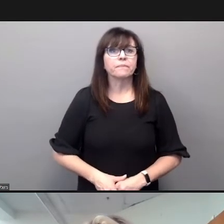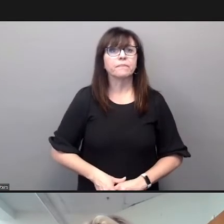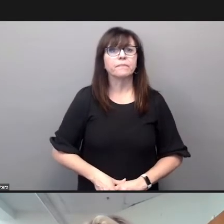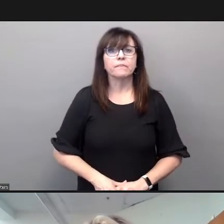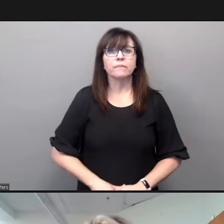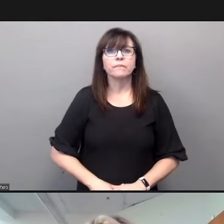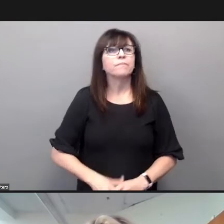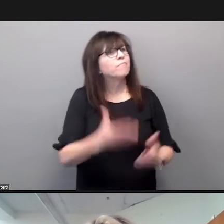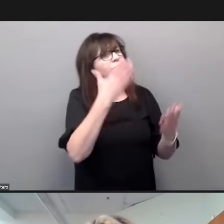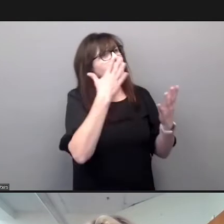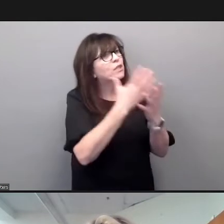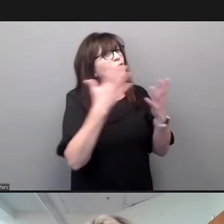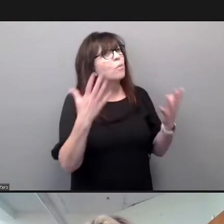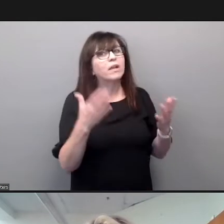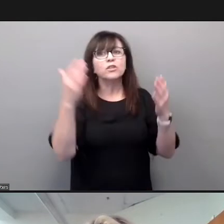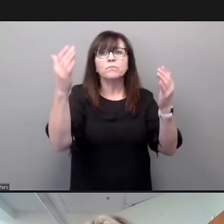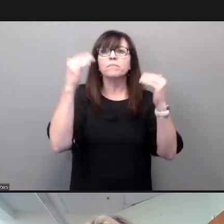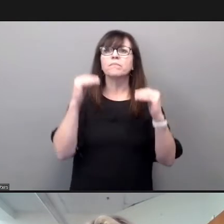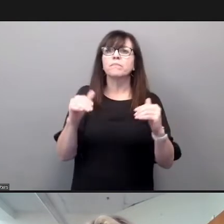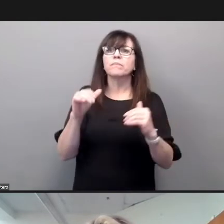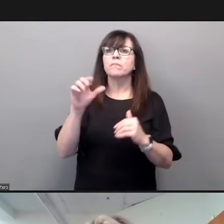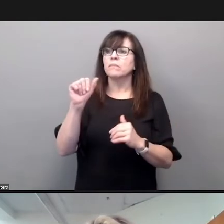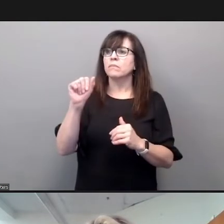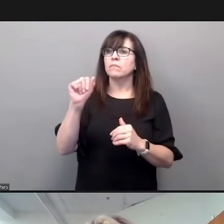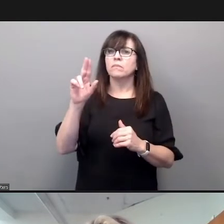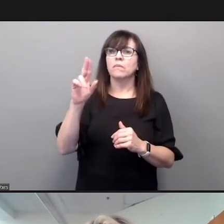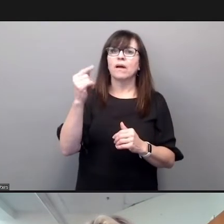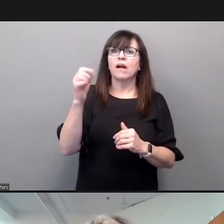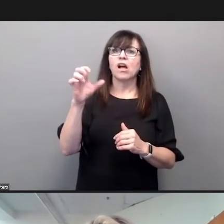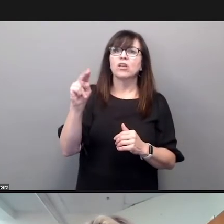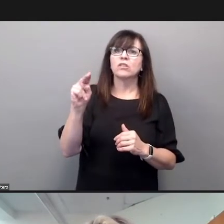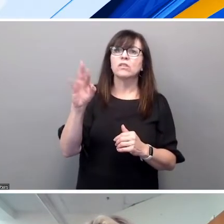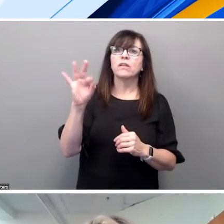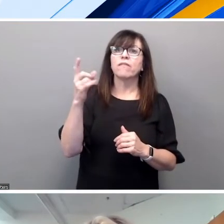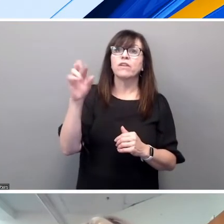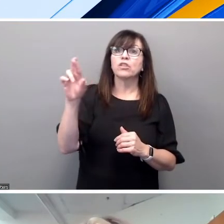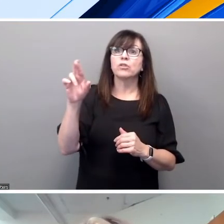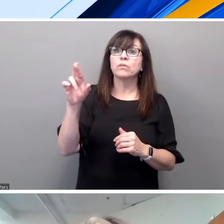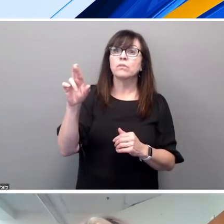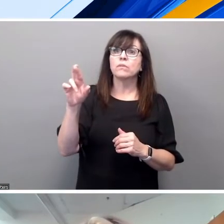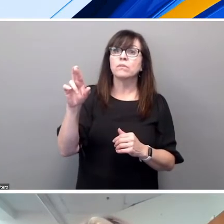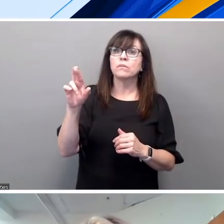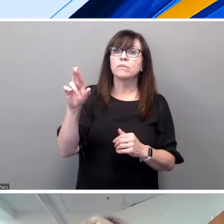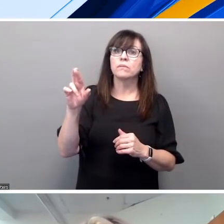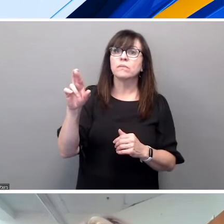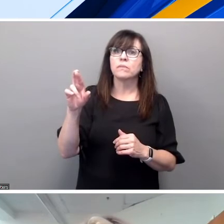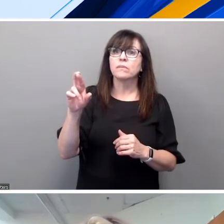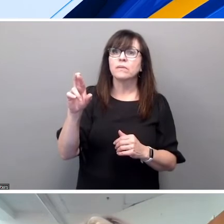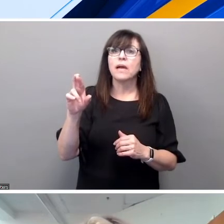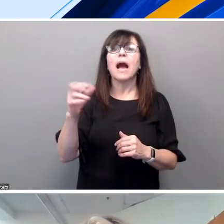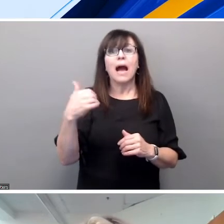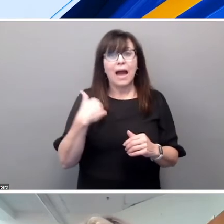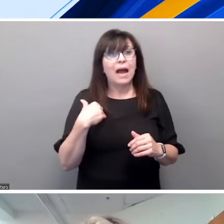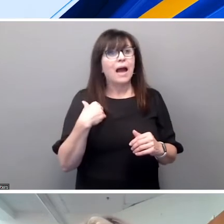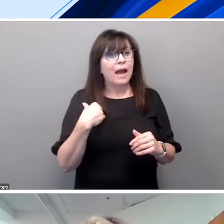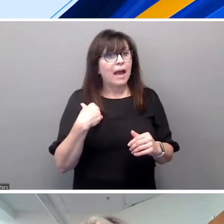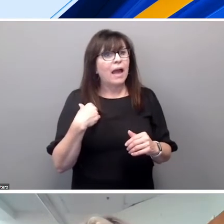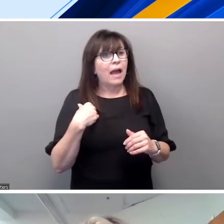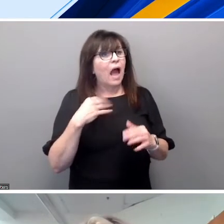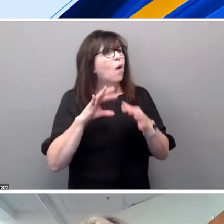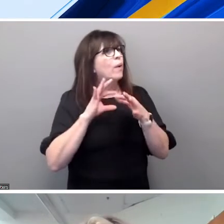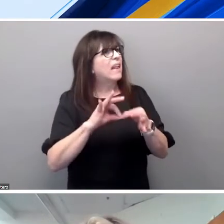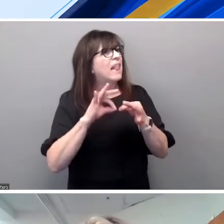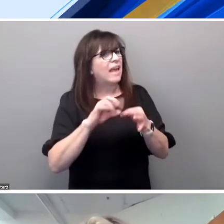Thanks so much. Next, we'll turn to Austin Fisher. Austin. Yeah, I actually had a related